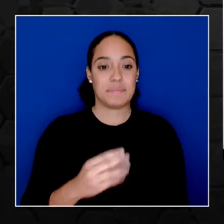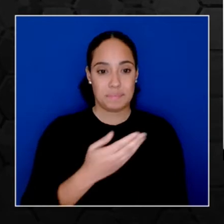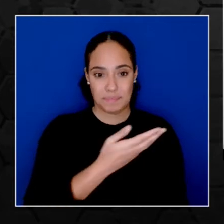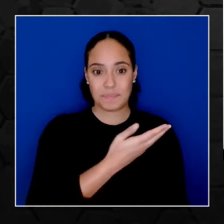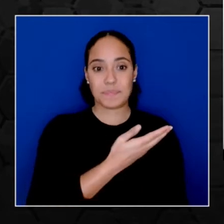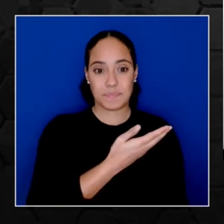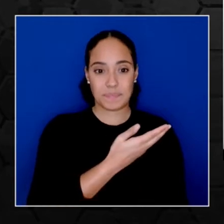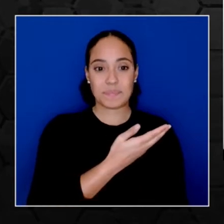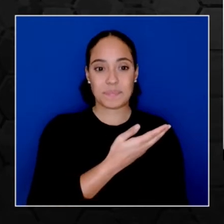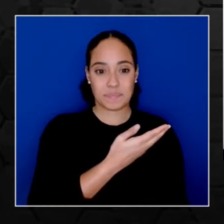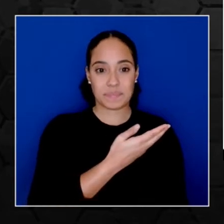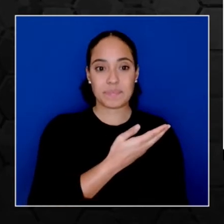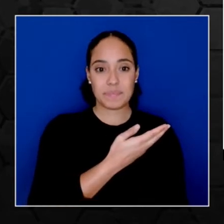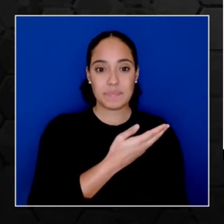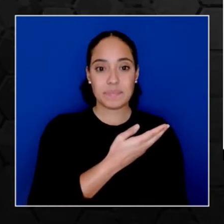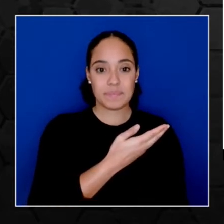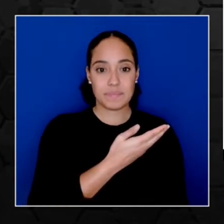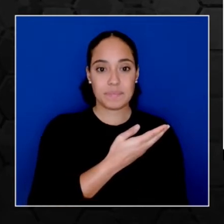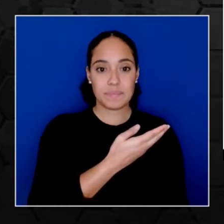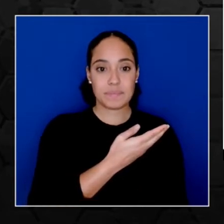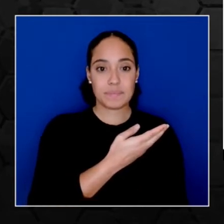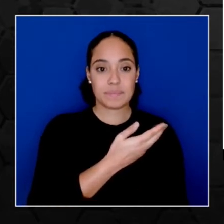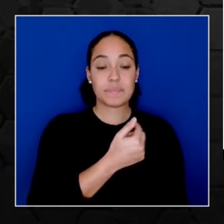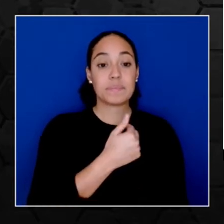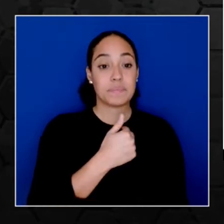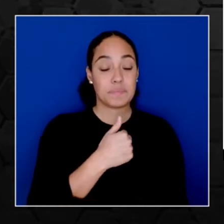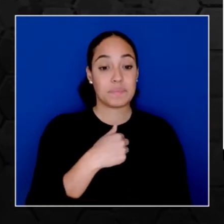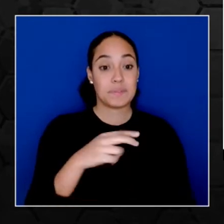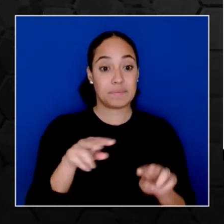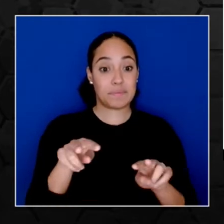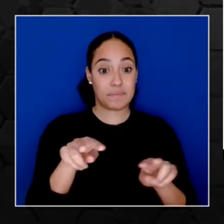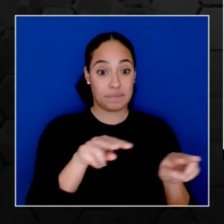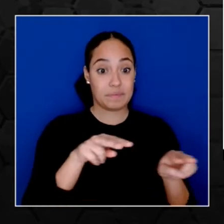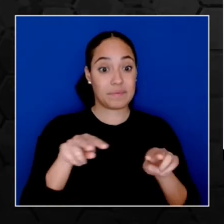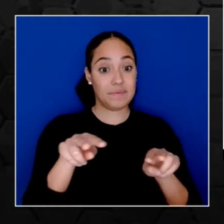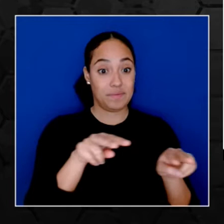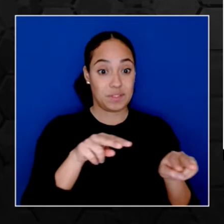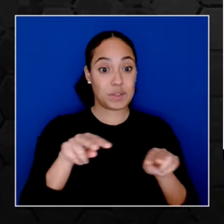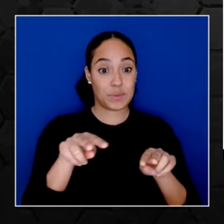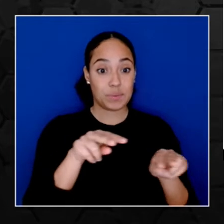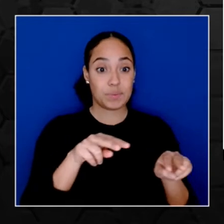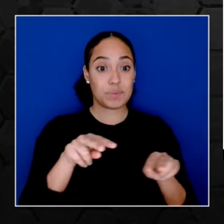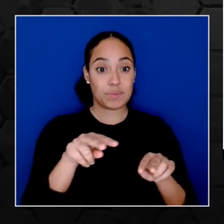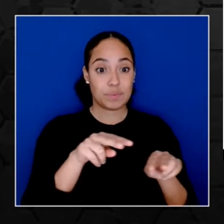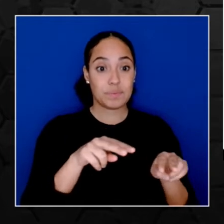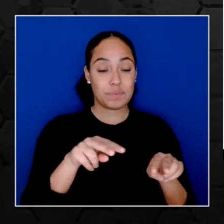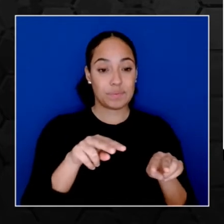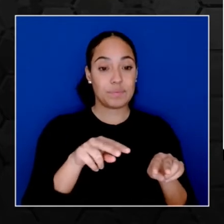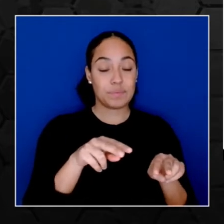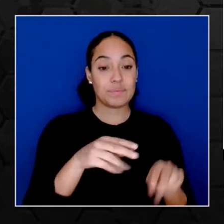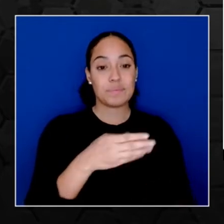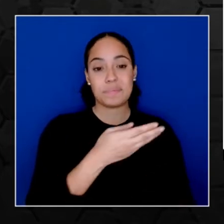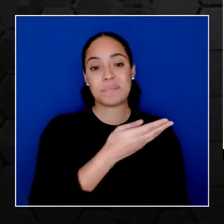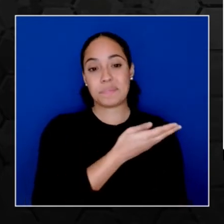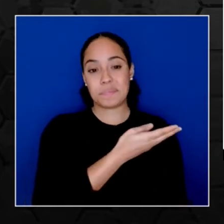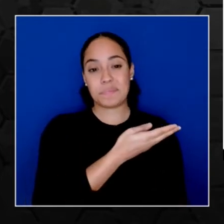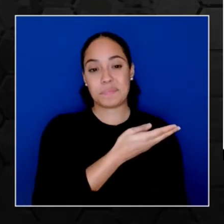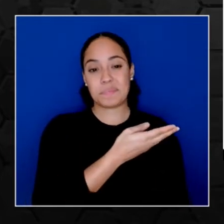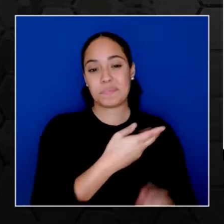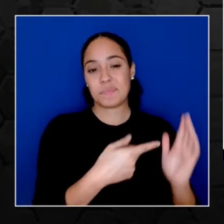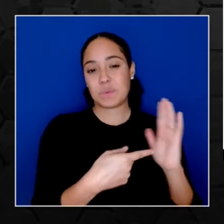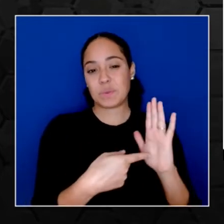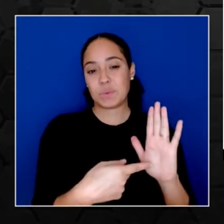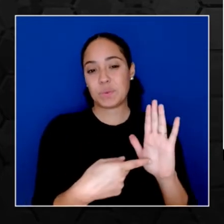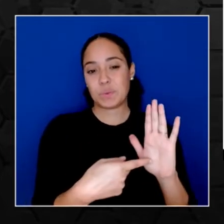Yeah. So I have recorded a video just like Shreyan did so that I will not waste any time here. So let's start with the video